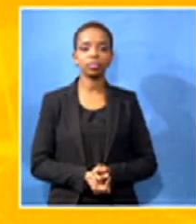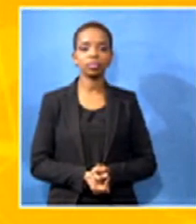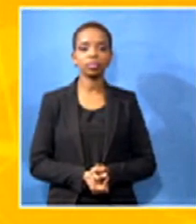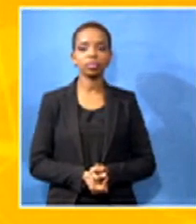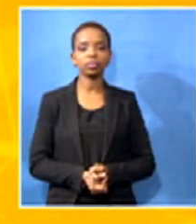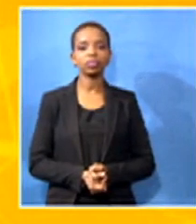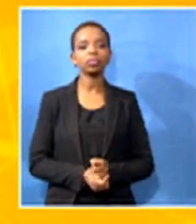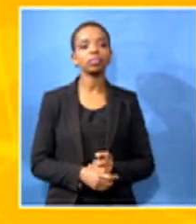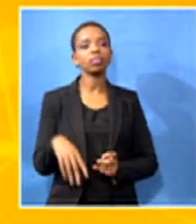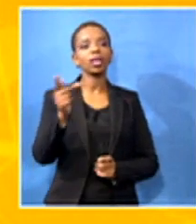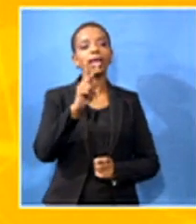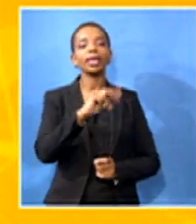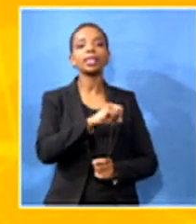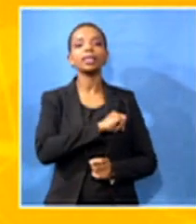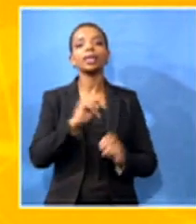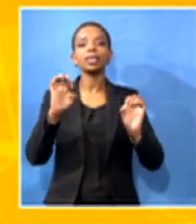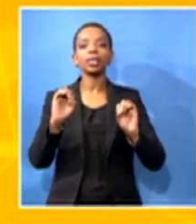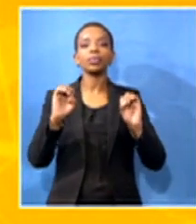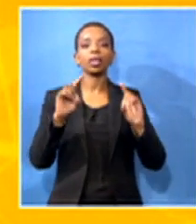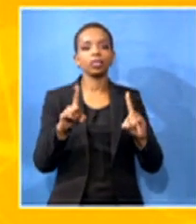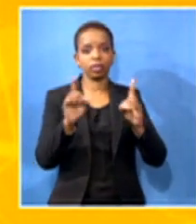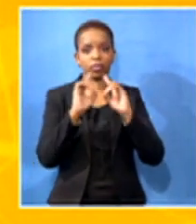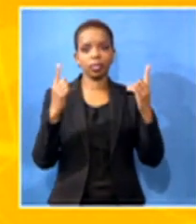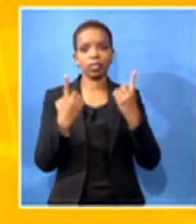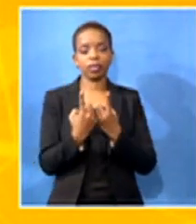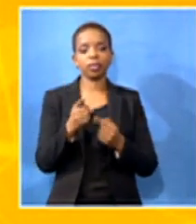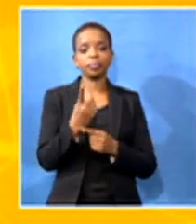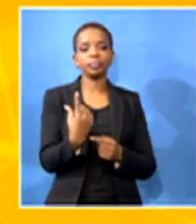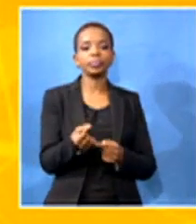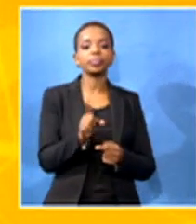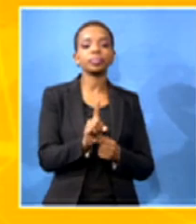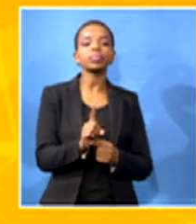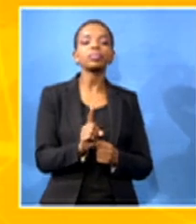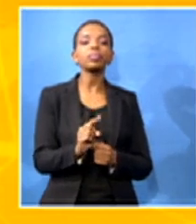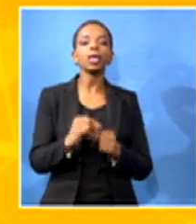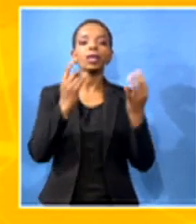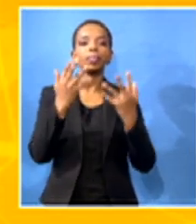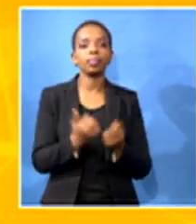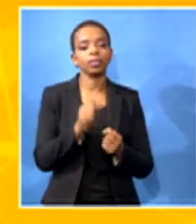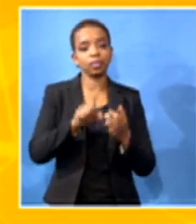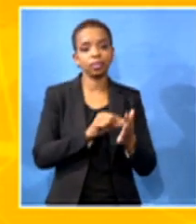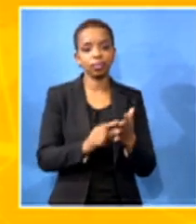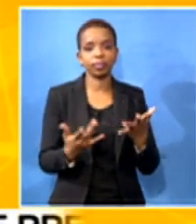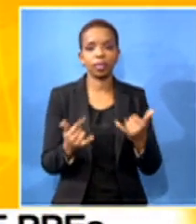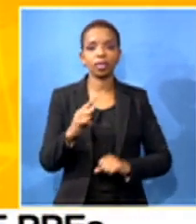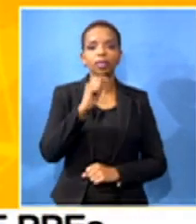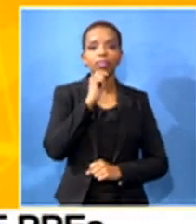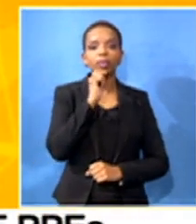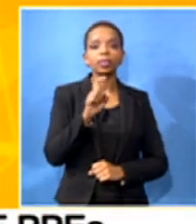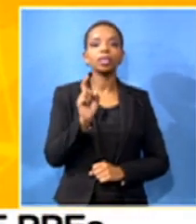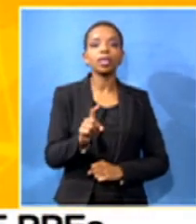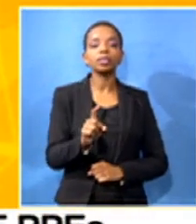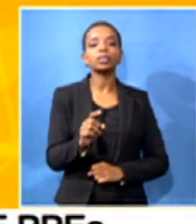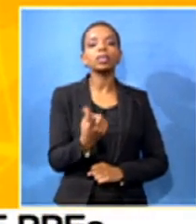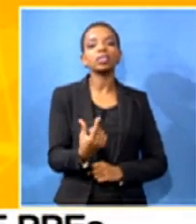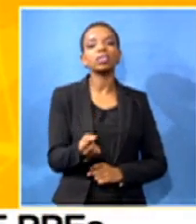The KwaZulu-Natal Education Department will table its budget vote for its financial year later on this morning. This is amid the province's